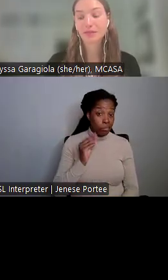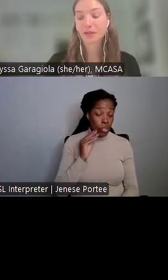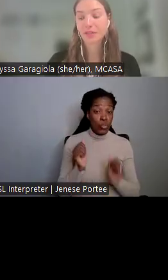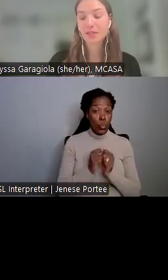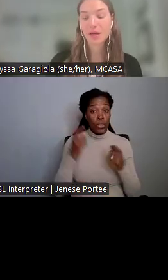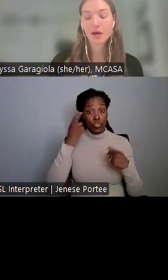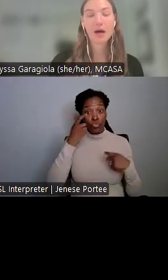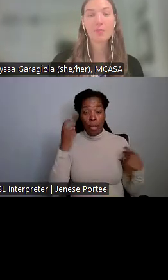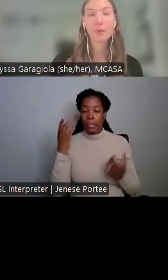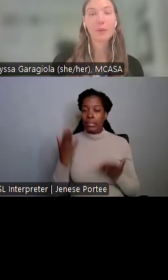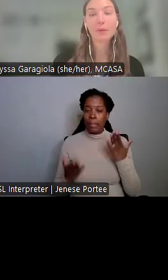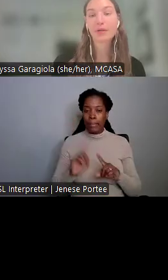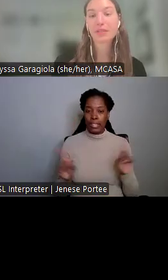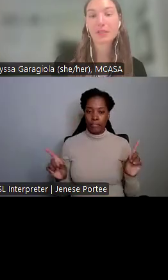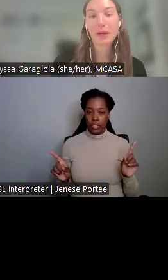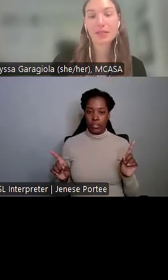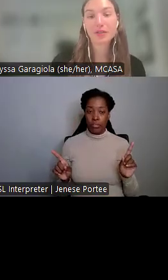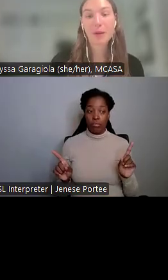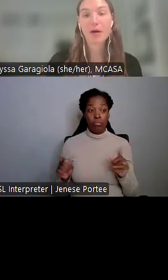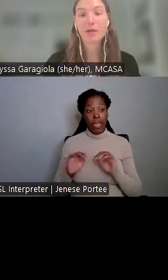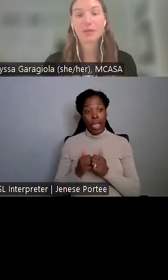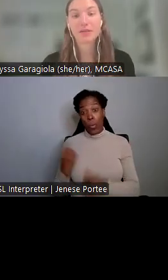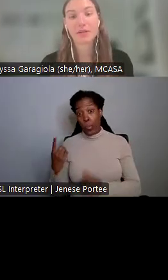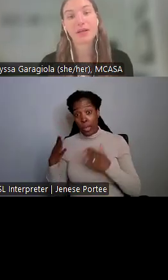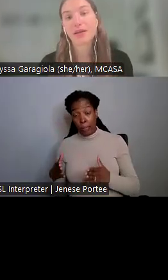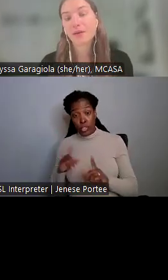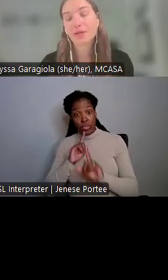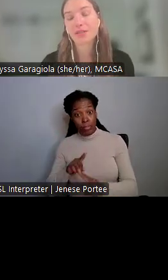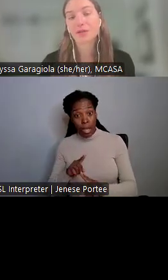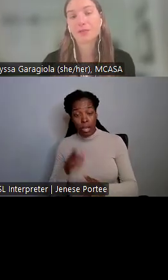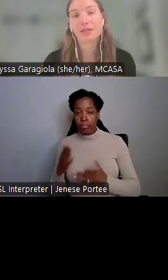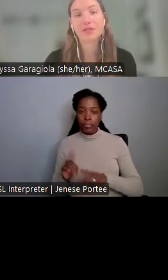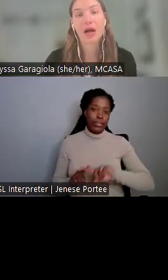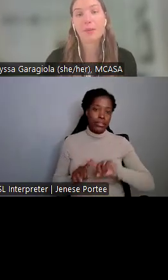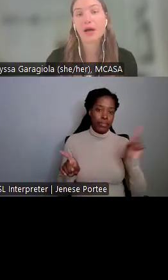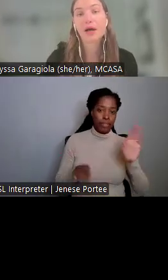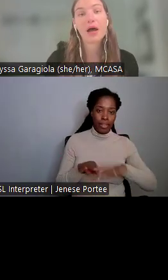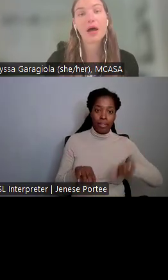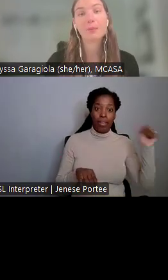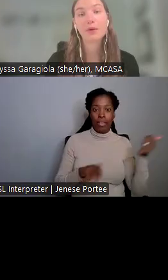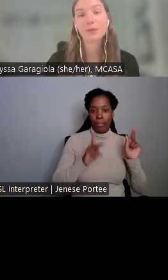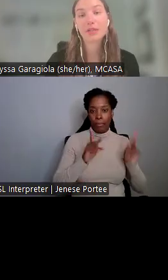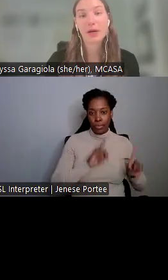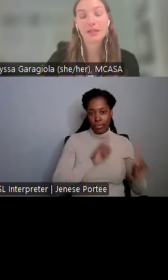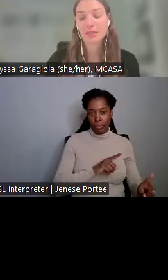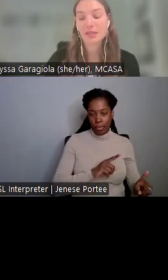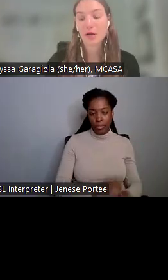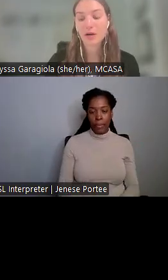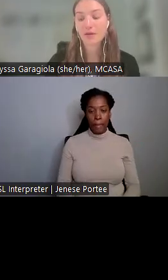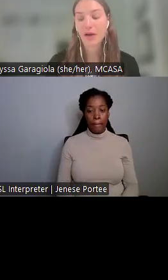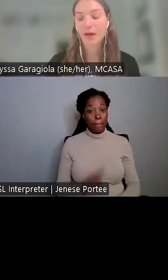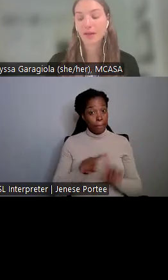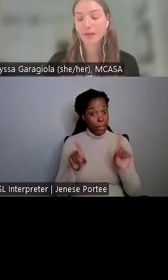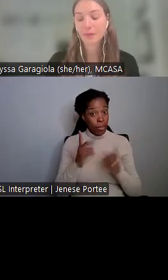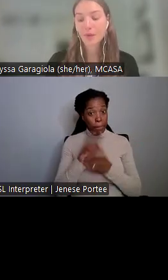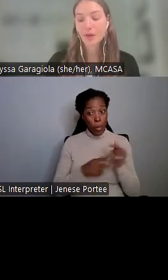be different. The way one person responds to trauma may be different than another person's response to trauma, and both responses